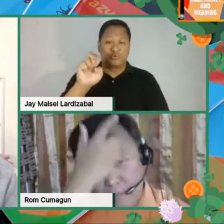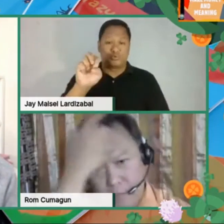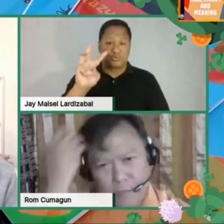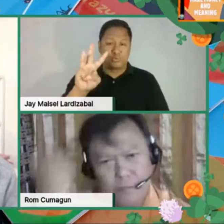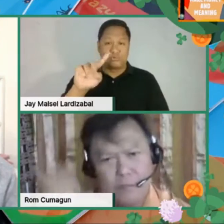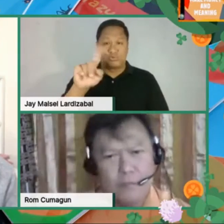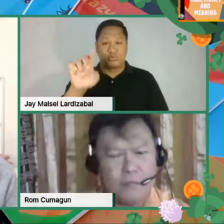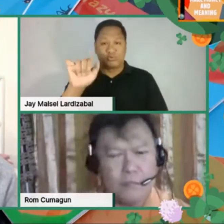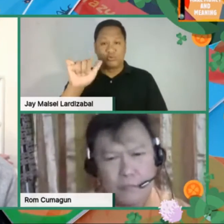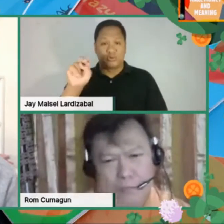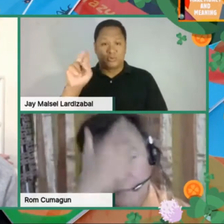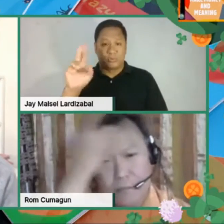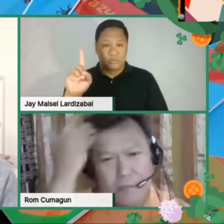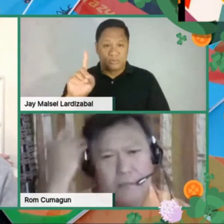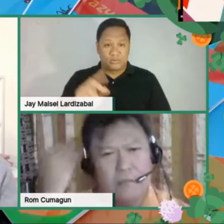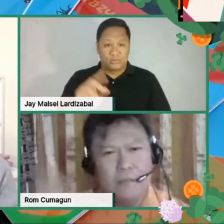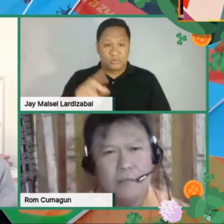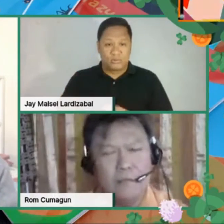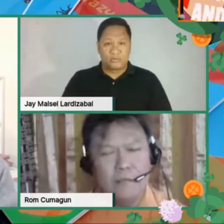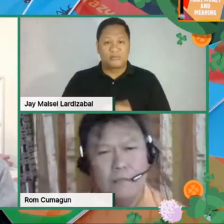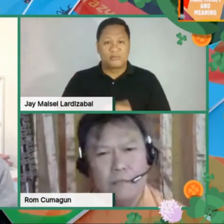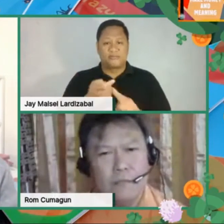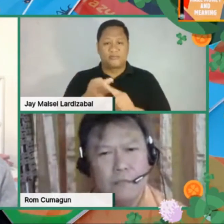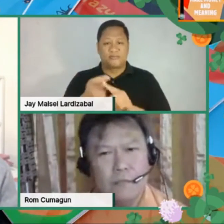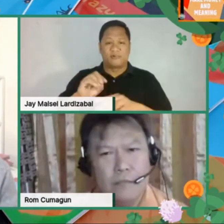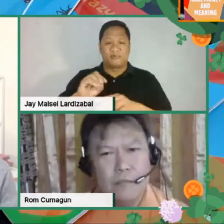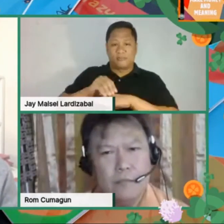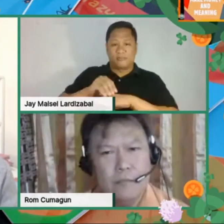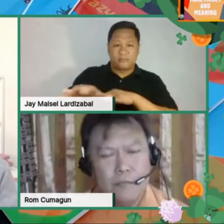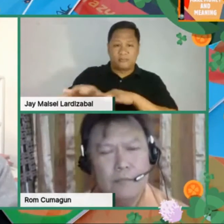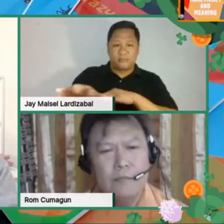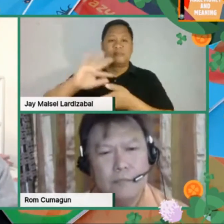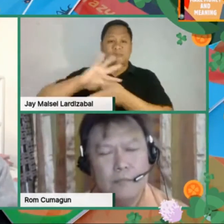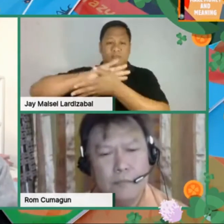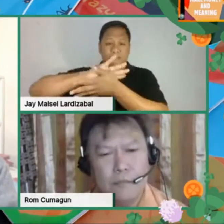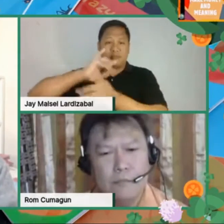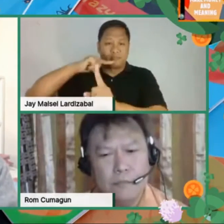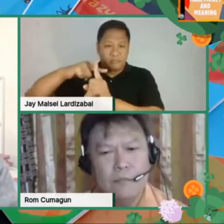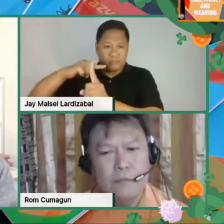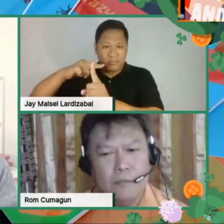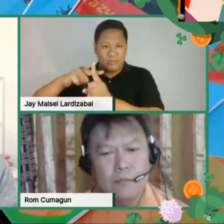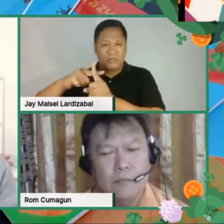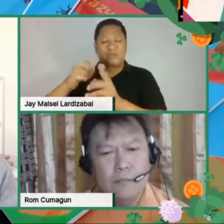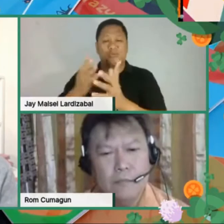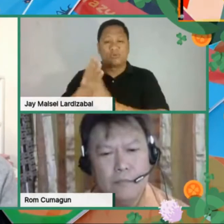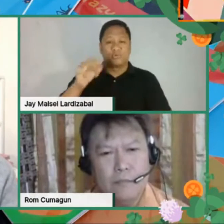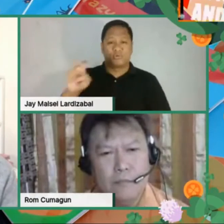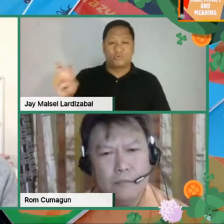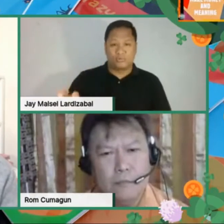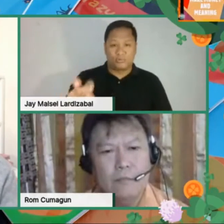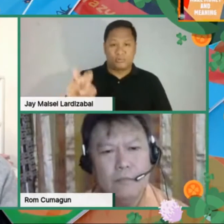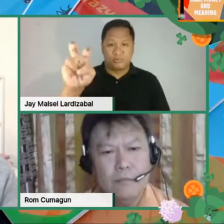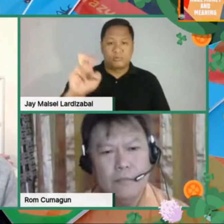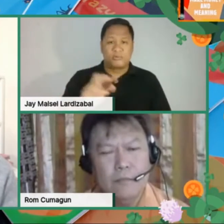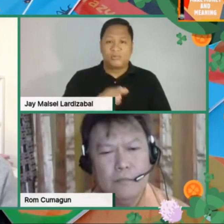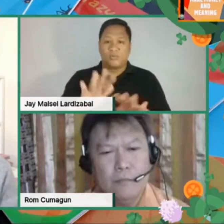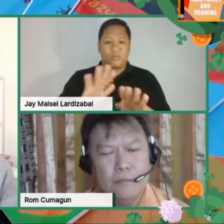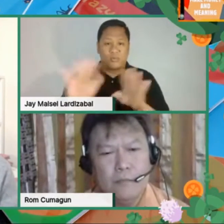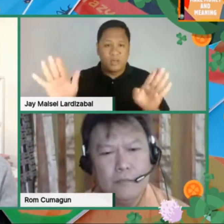yon ng infected cases ay still, travel related. So wala pang confirmed cases